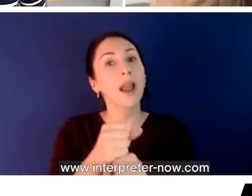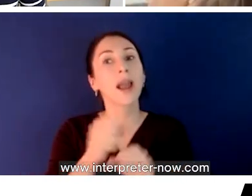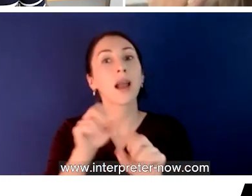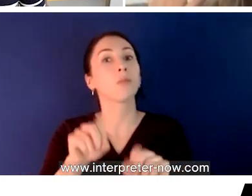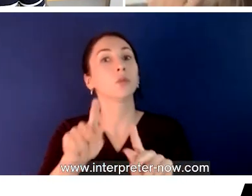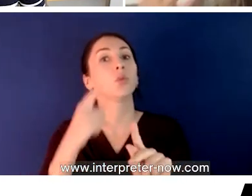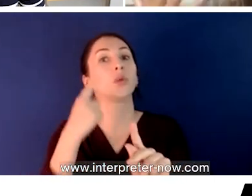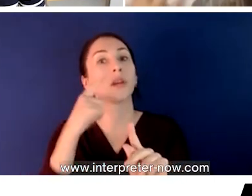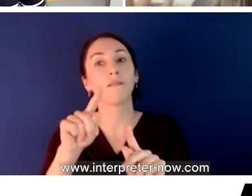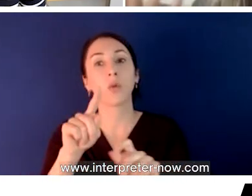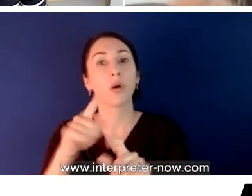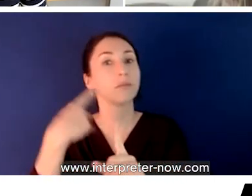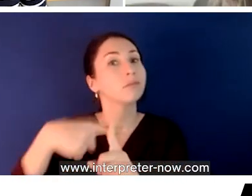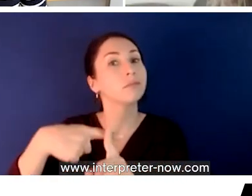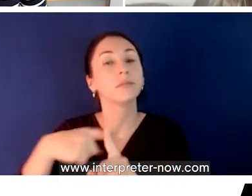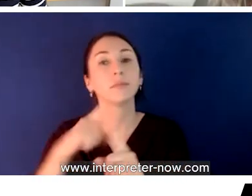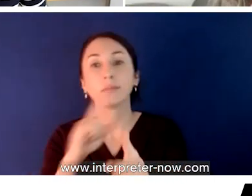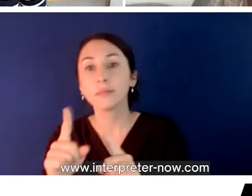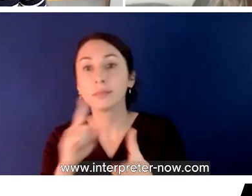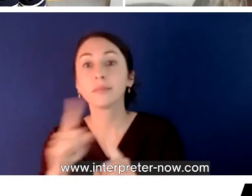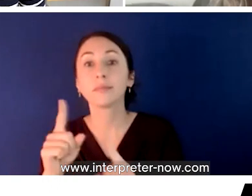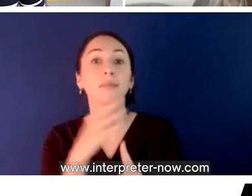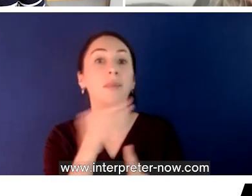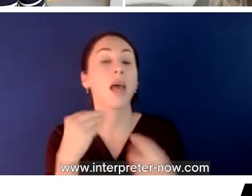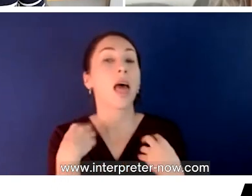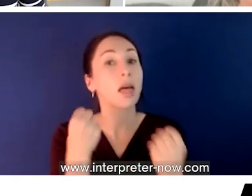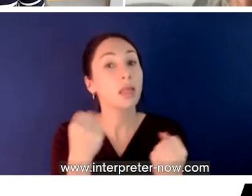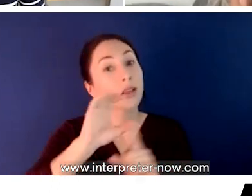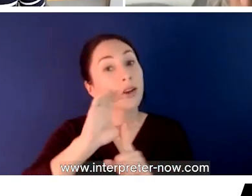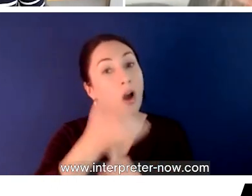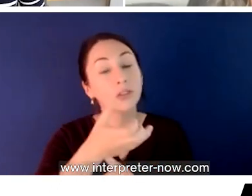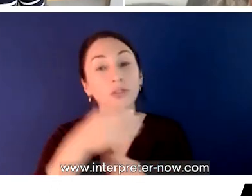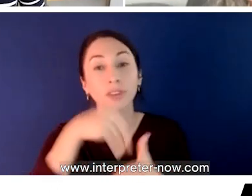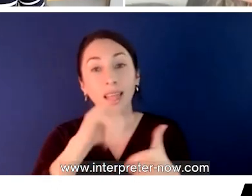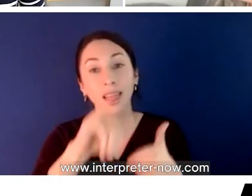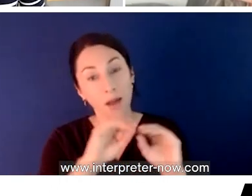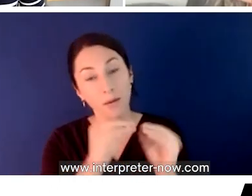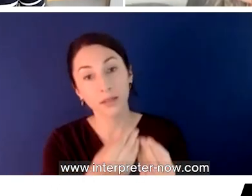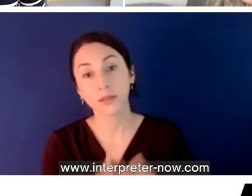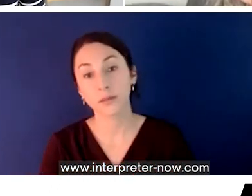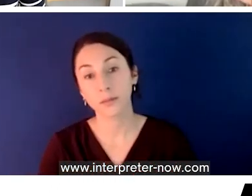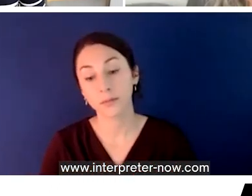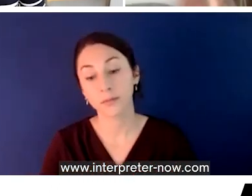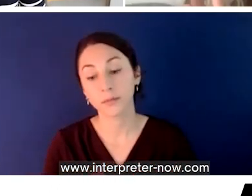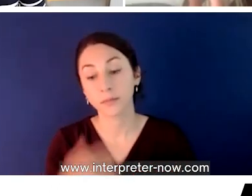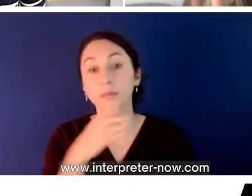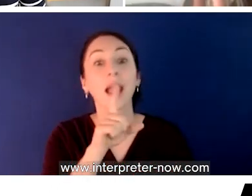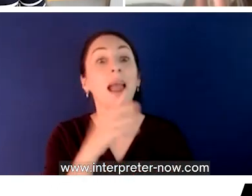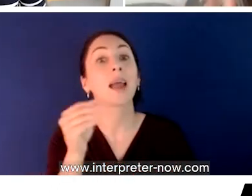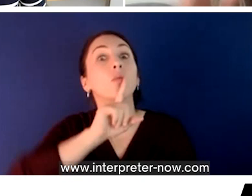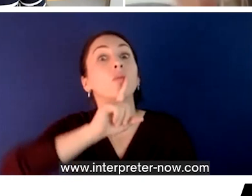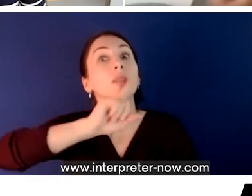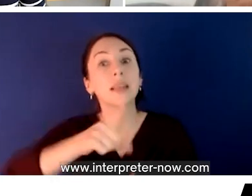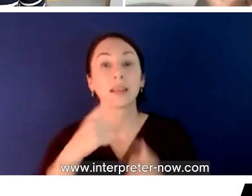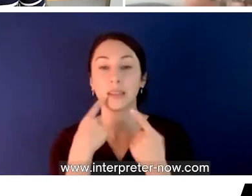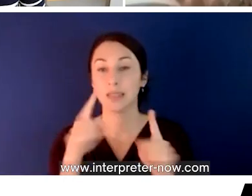conversations and making a healthy organizational culture and like real successes,